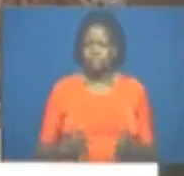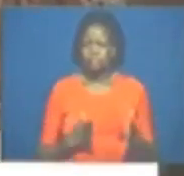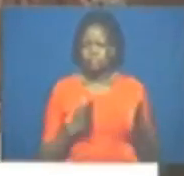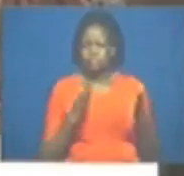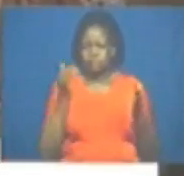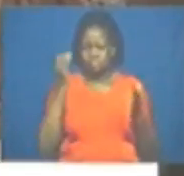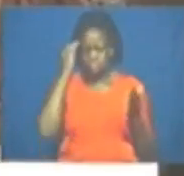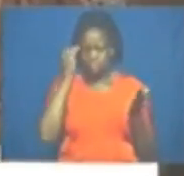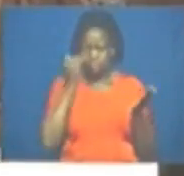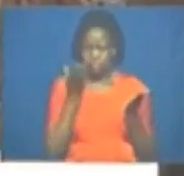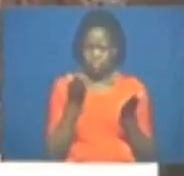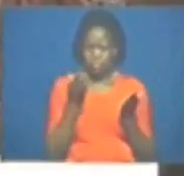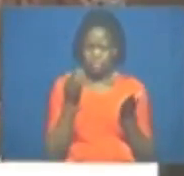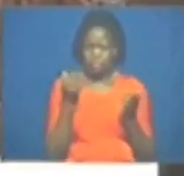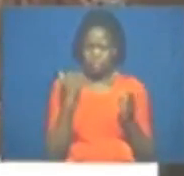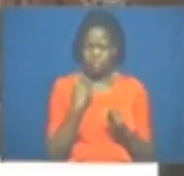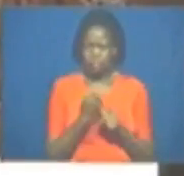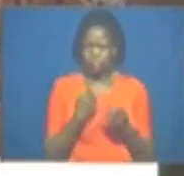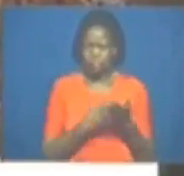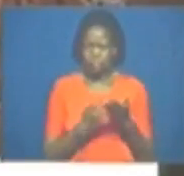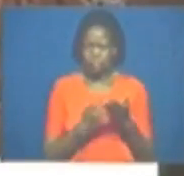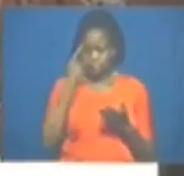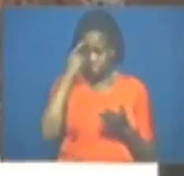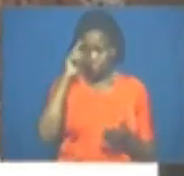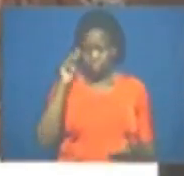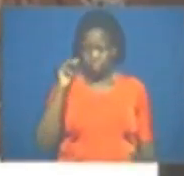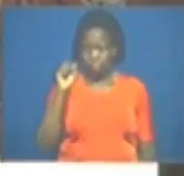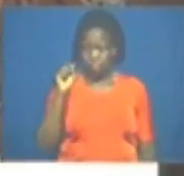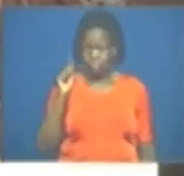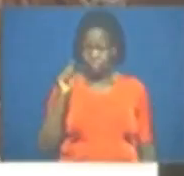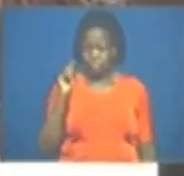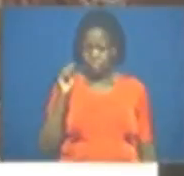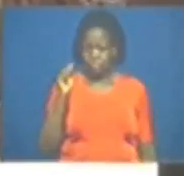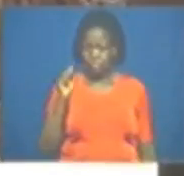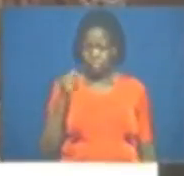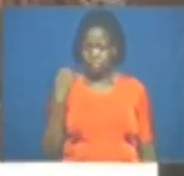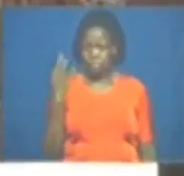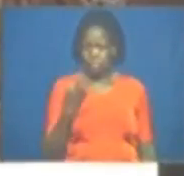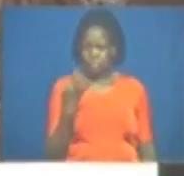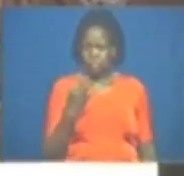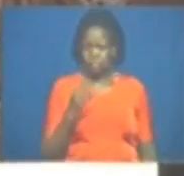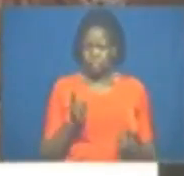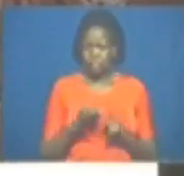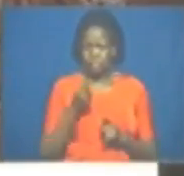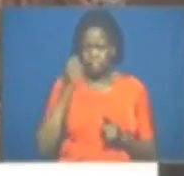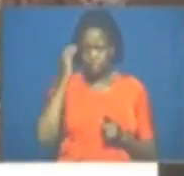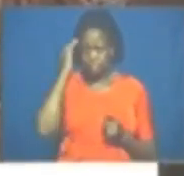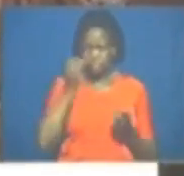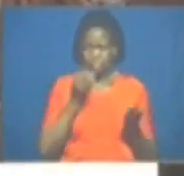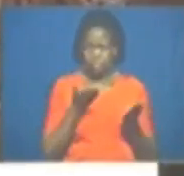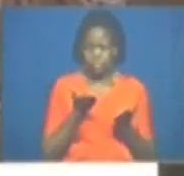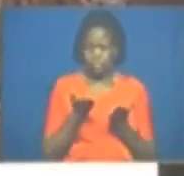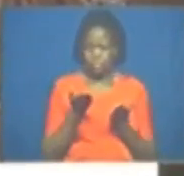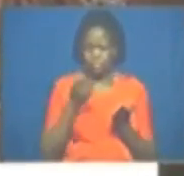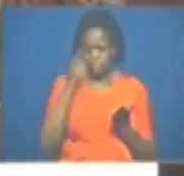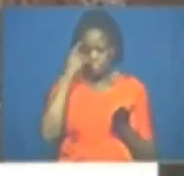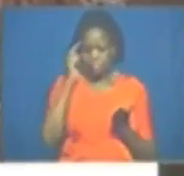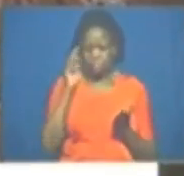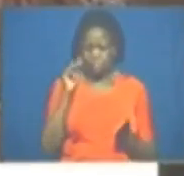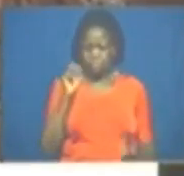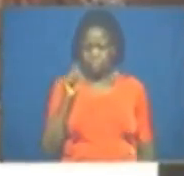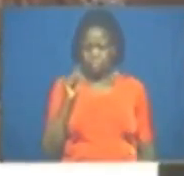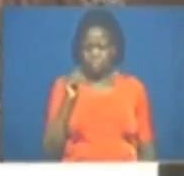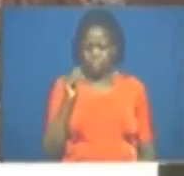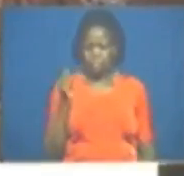to be held this week for the late Kenneth Matiba. On Wednesday, the first memorial service for the late veteran will be held at the All